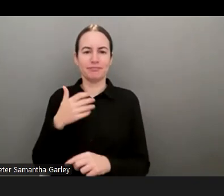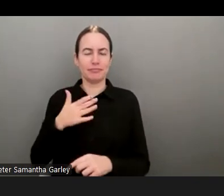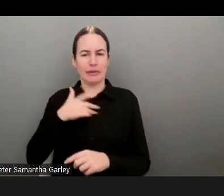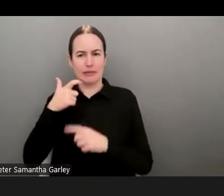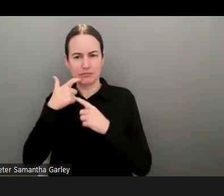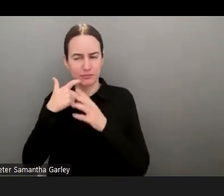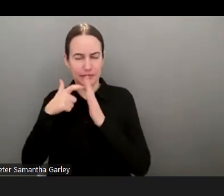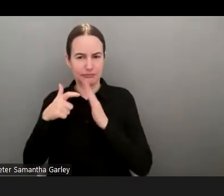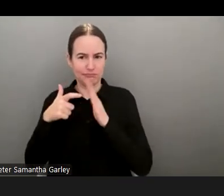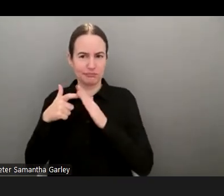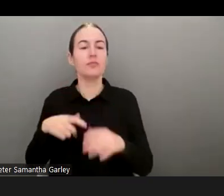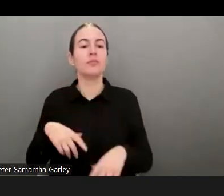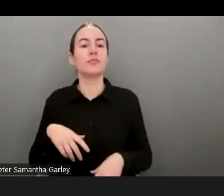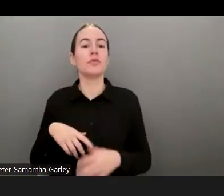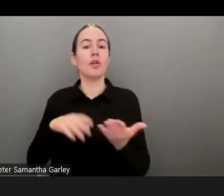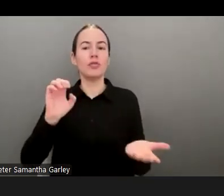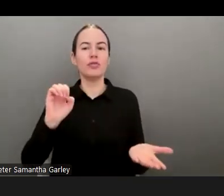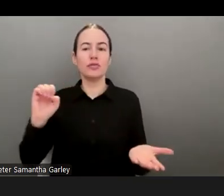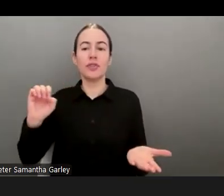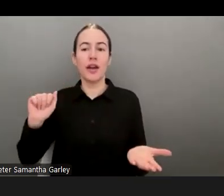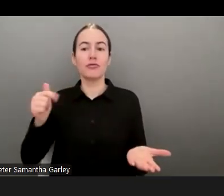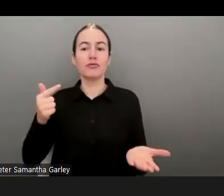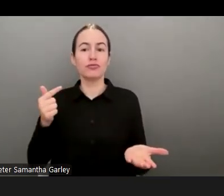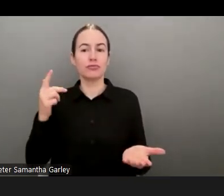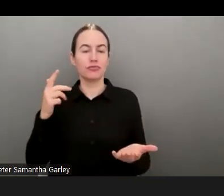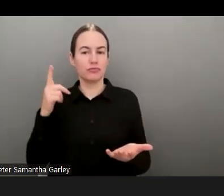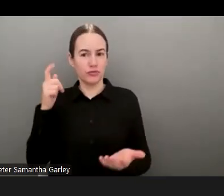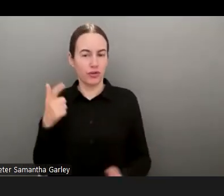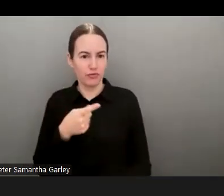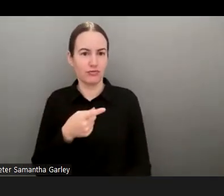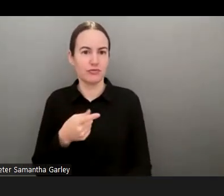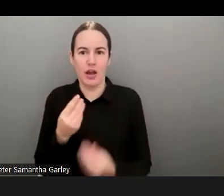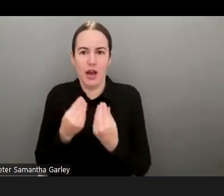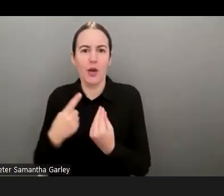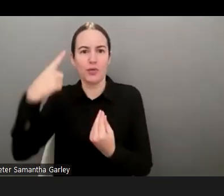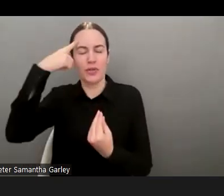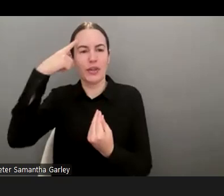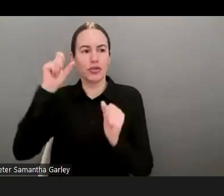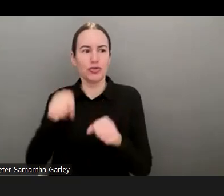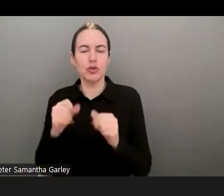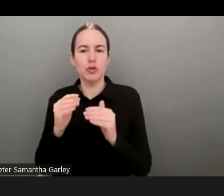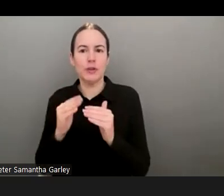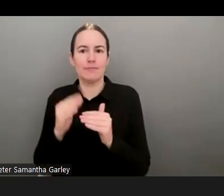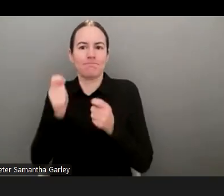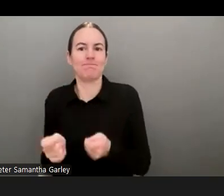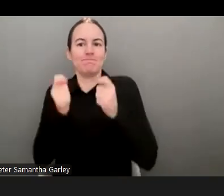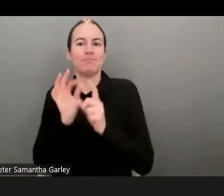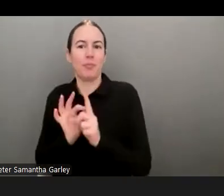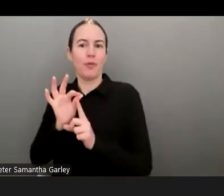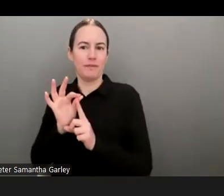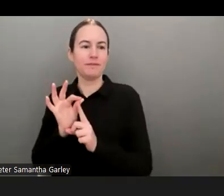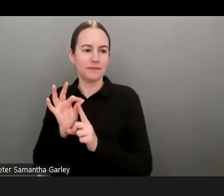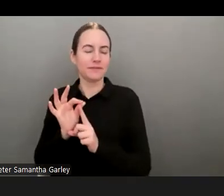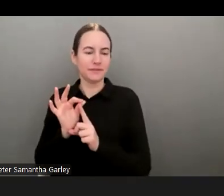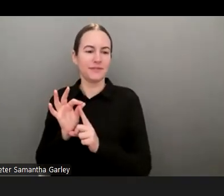So if I start with you, Eetu, I mean, you're in kind of on the verge of kicking this off, and you have already experience, but what